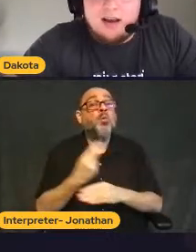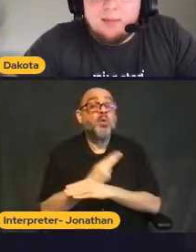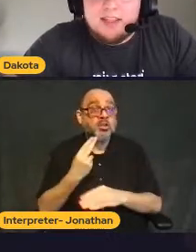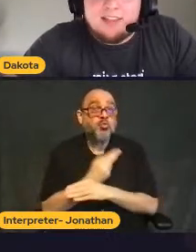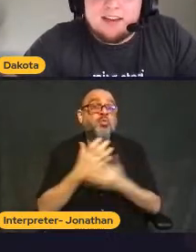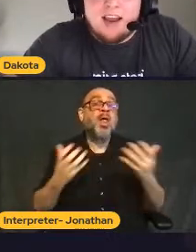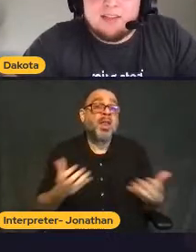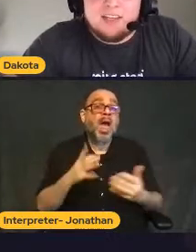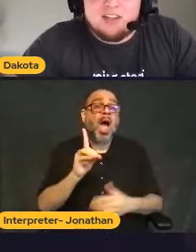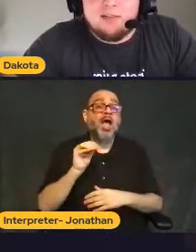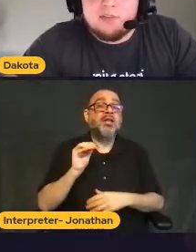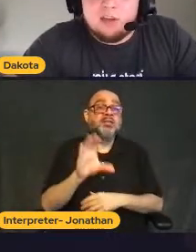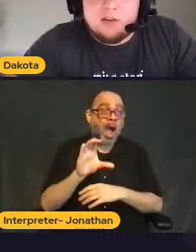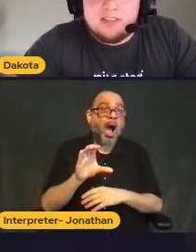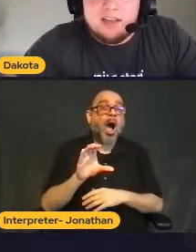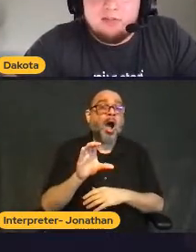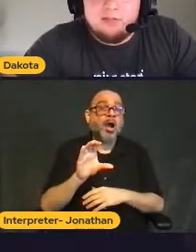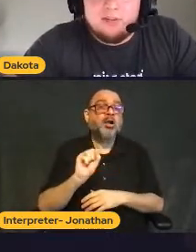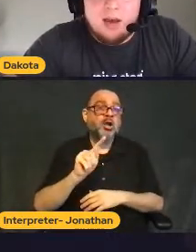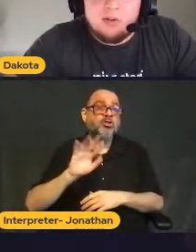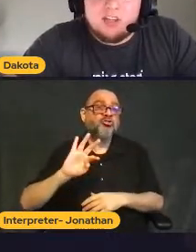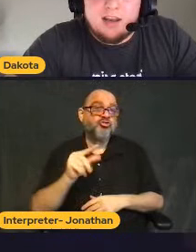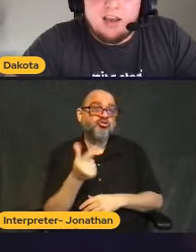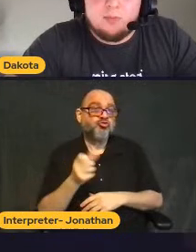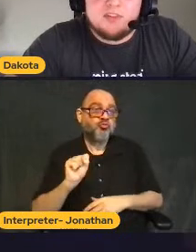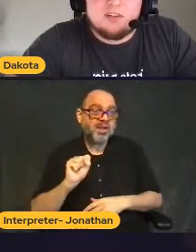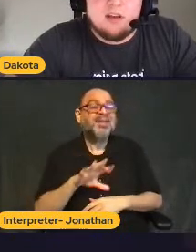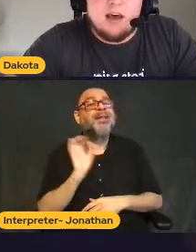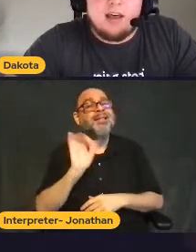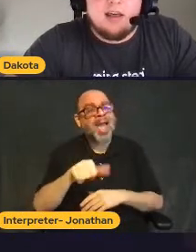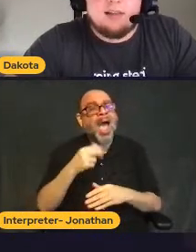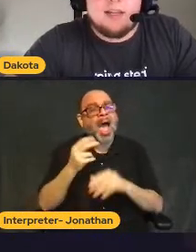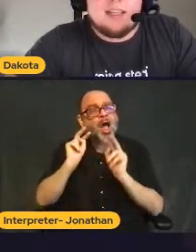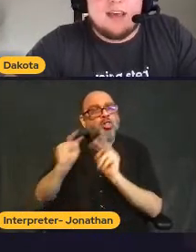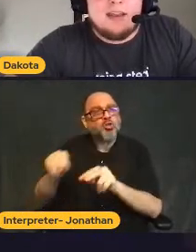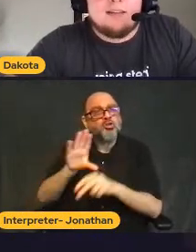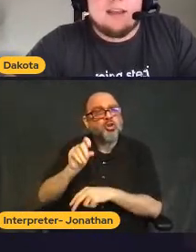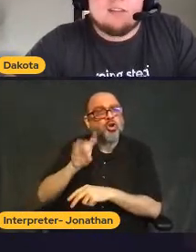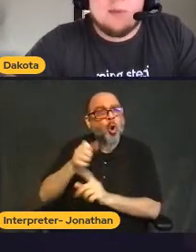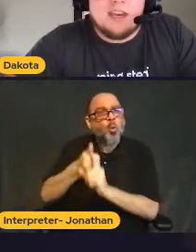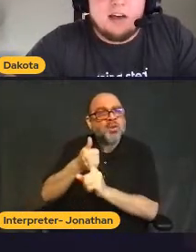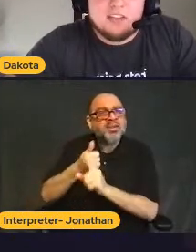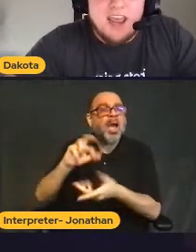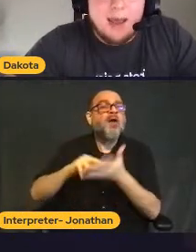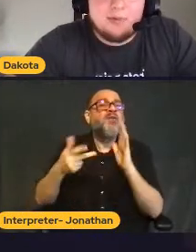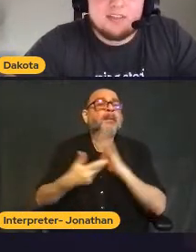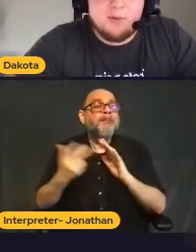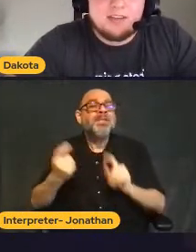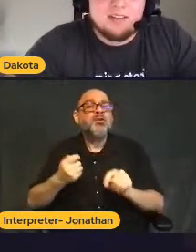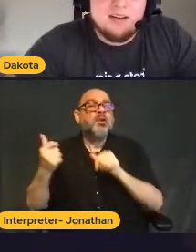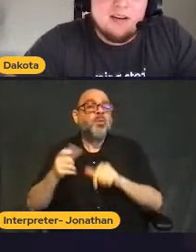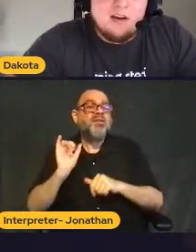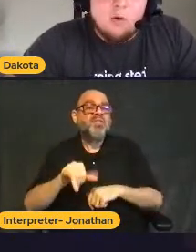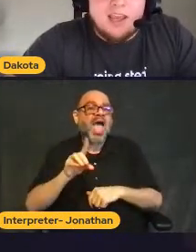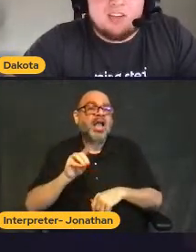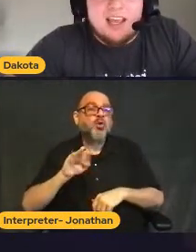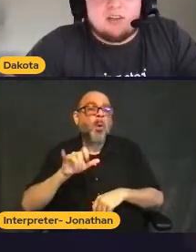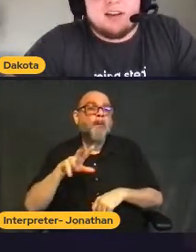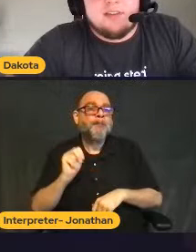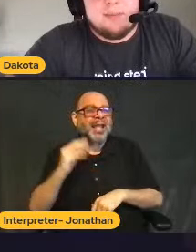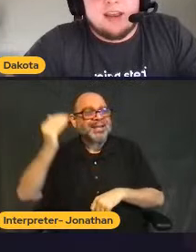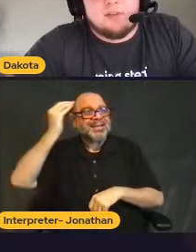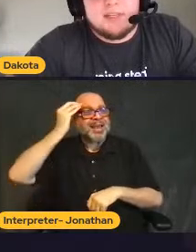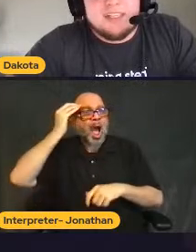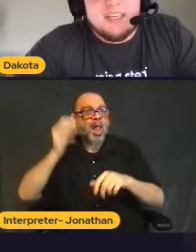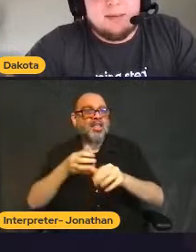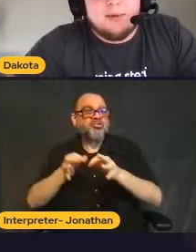strings, in that the documentation can live with the code itself, which kind of helps eliminate that domain knowledge gap in some ways. We actually got